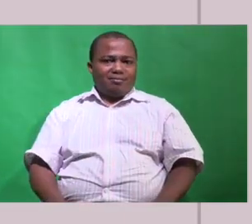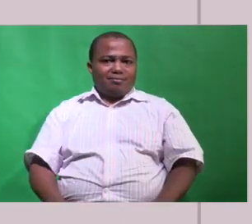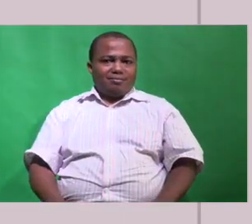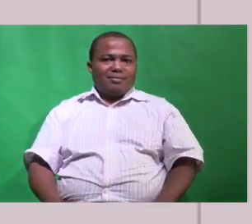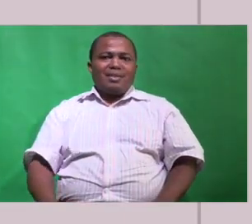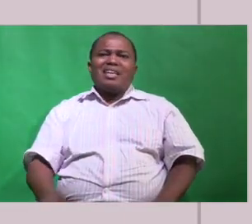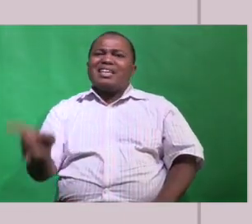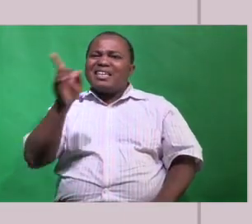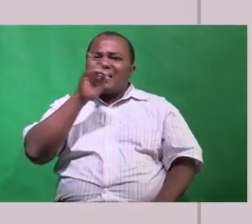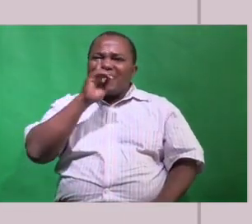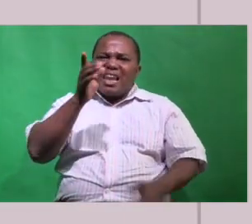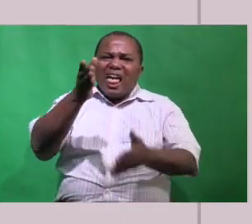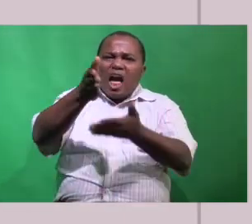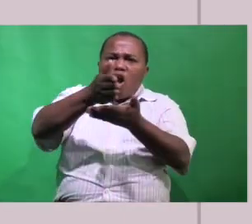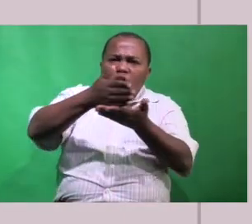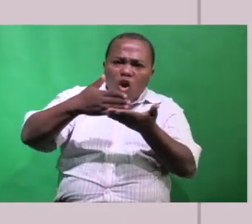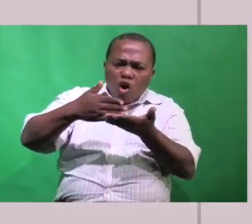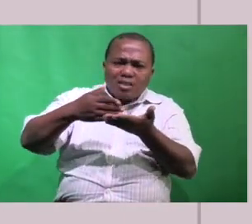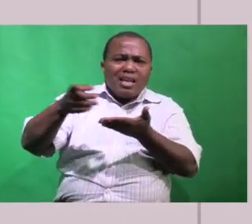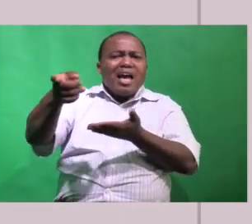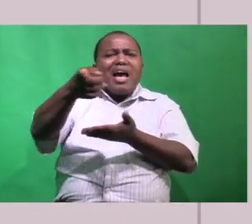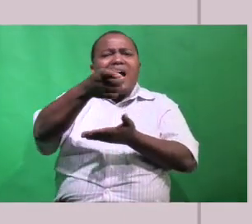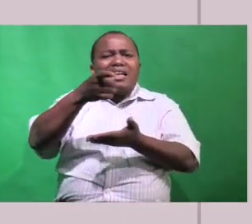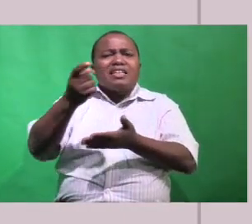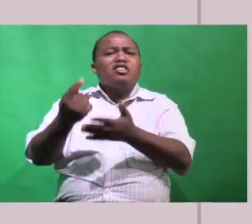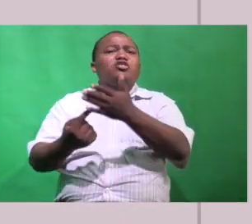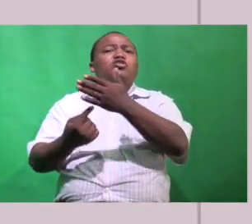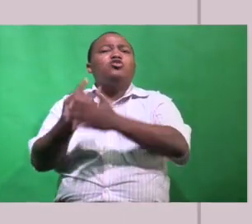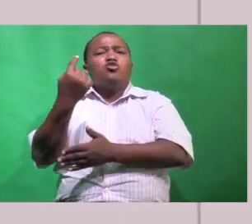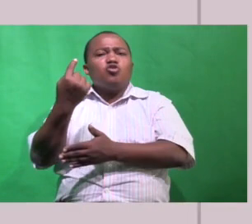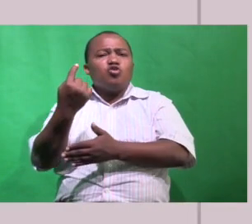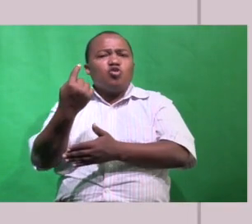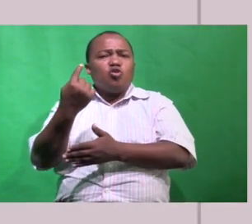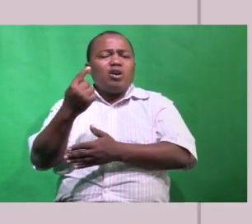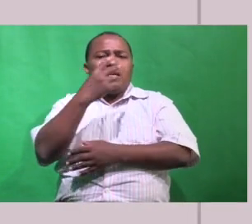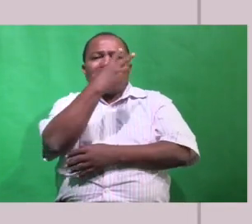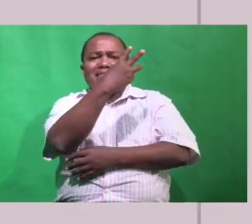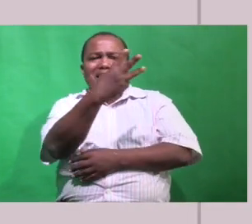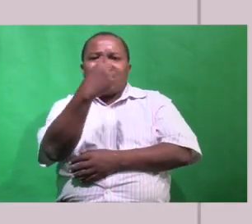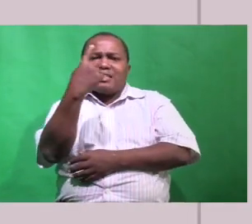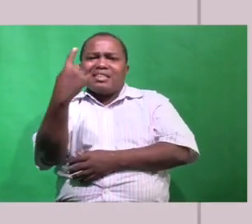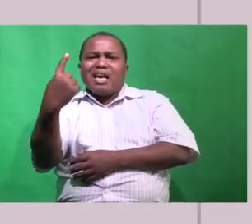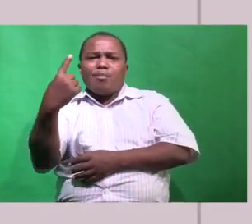each quarter. Rent due on 31st March